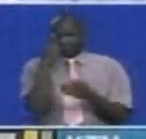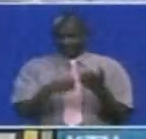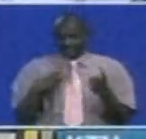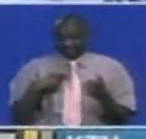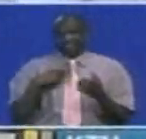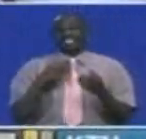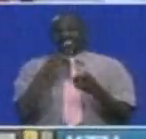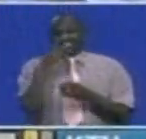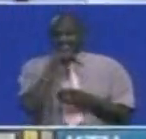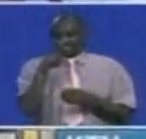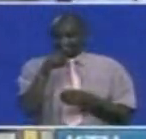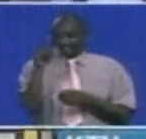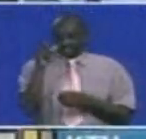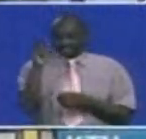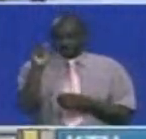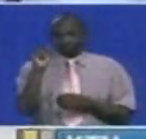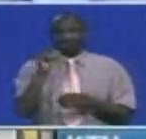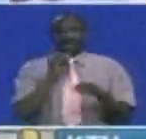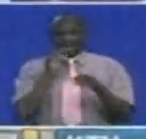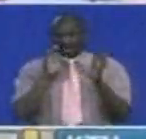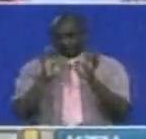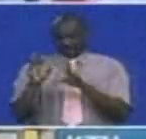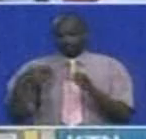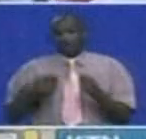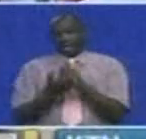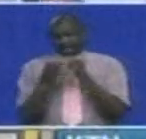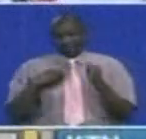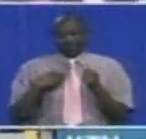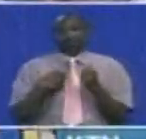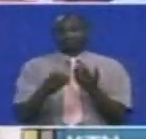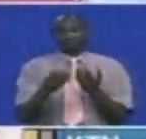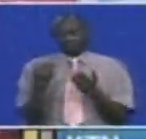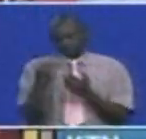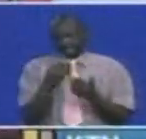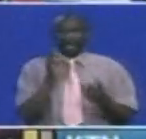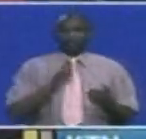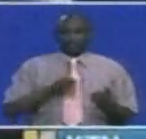funds to reduce maternal and infant death rates in Kenya. Ian Wafula, KTN.